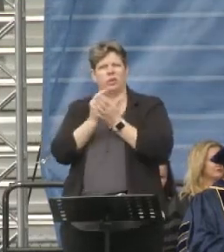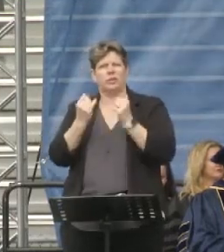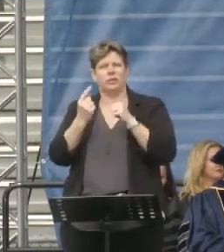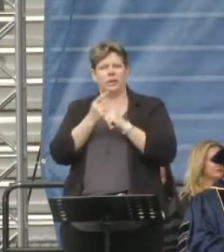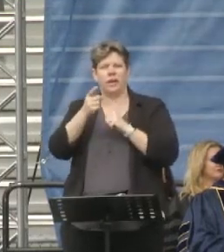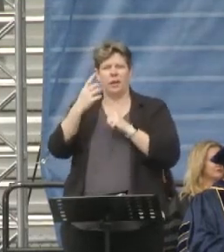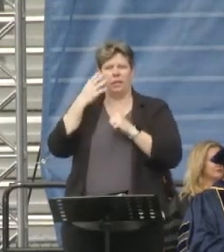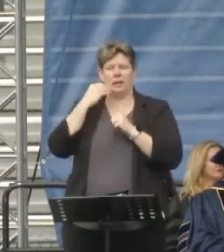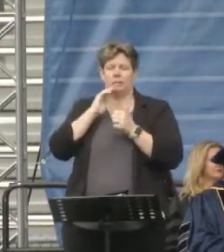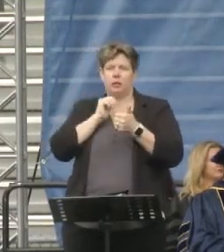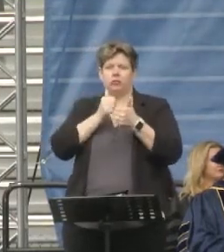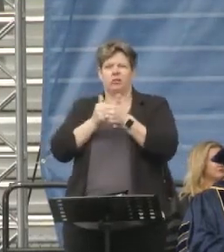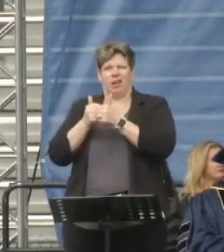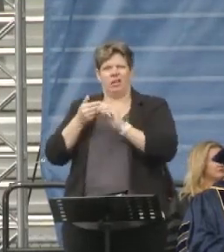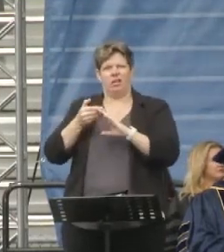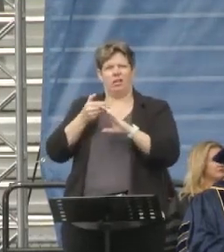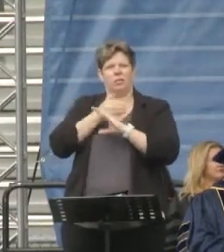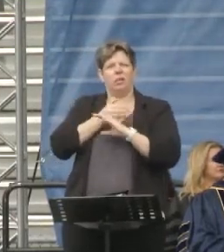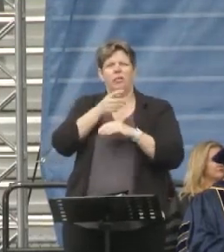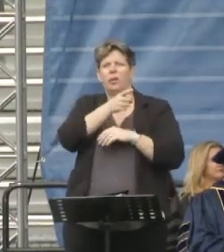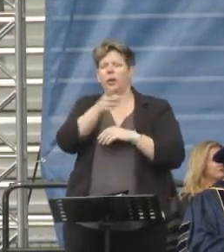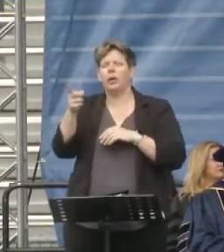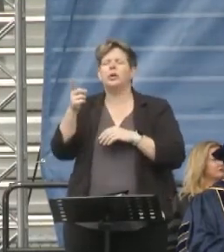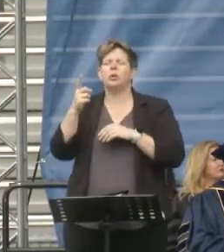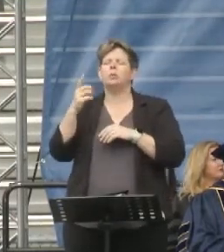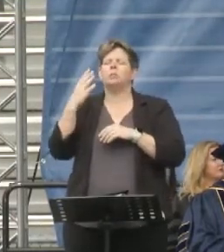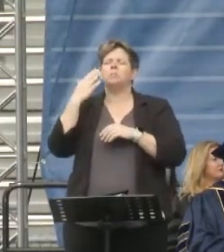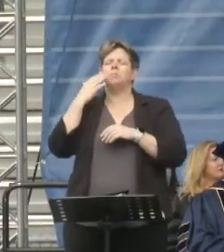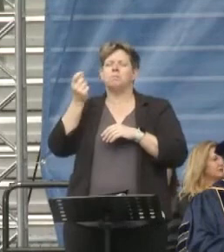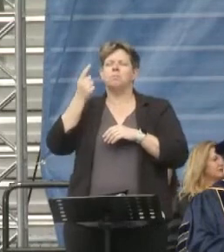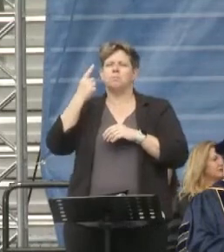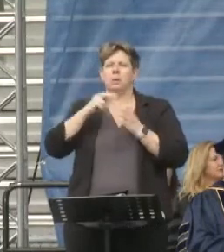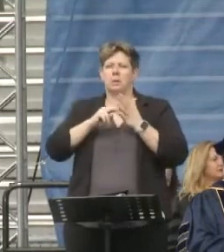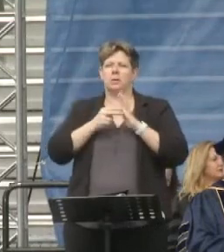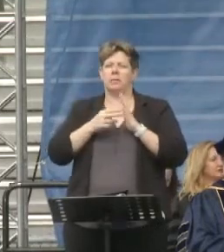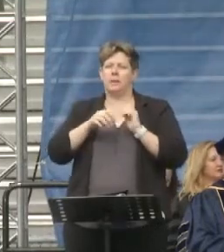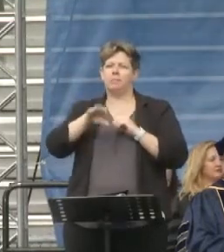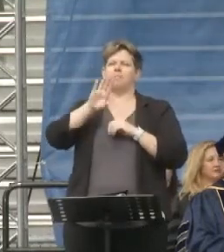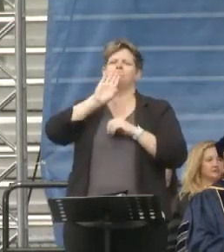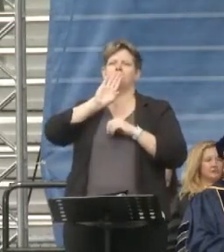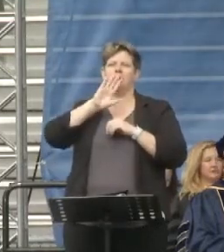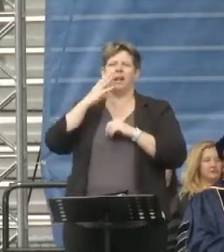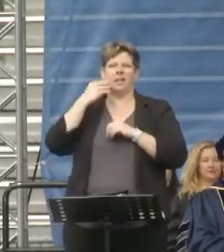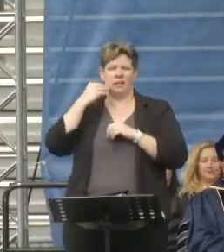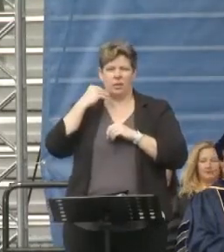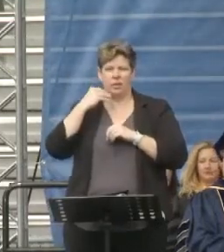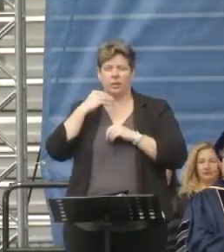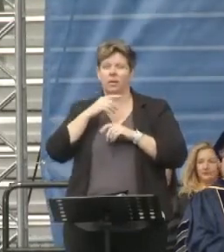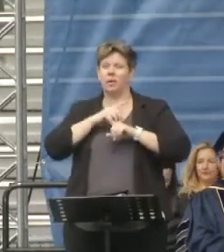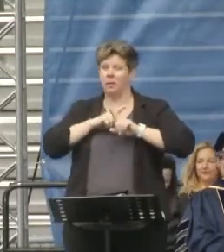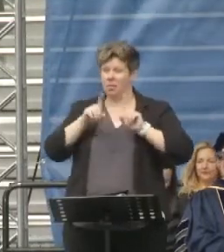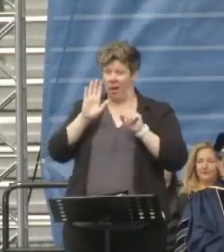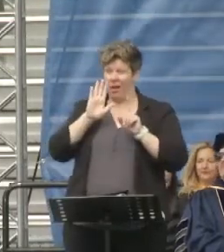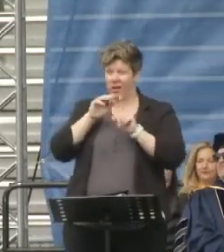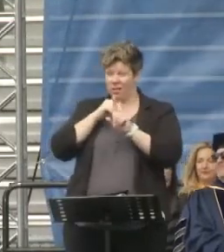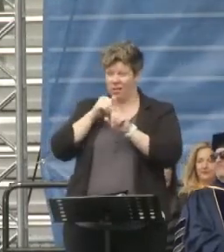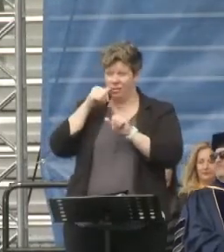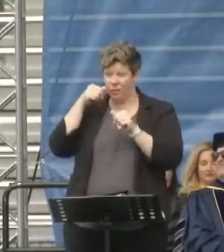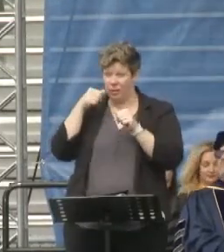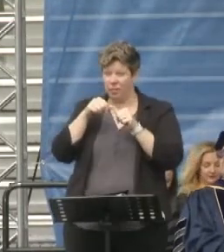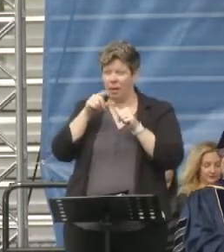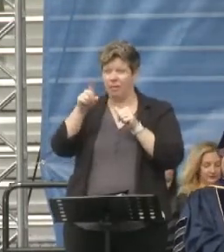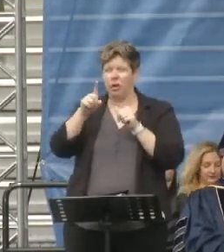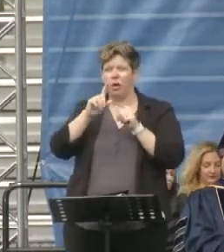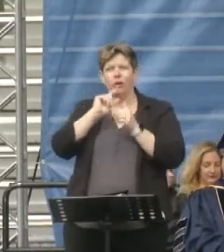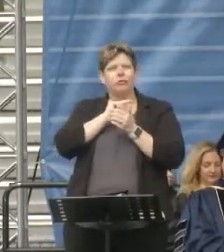before. You are no stranger to difficult times. Remember, graduates, as you set your course